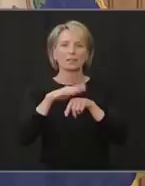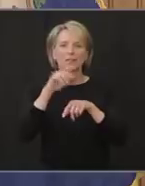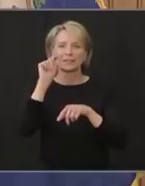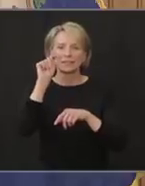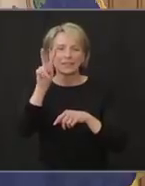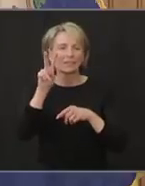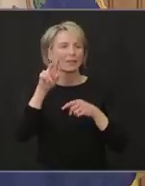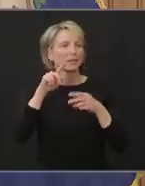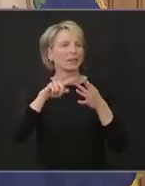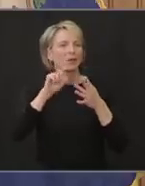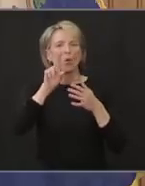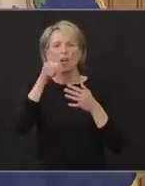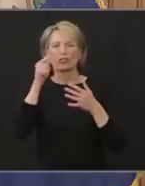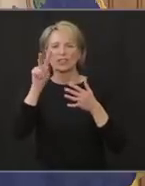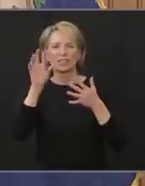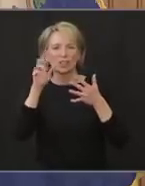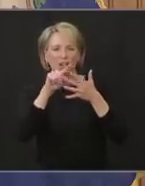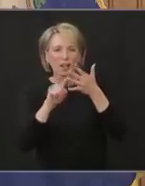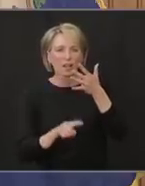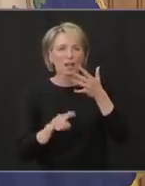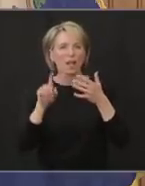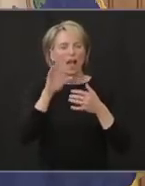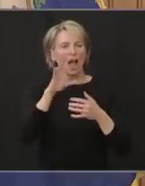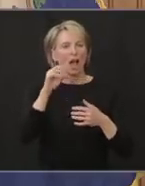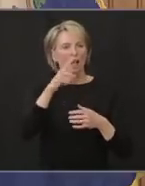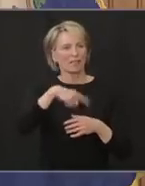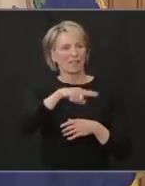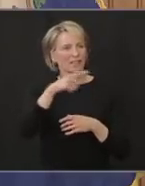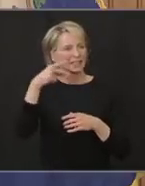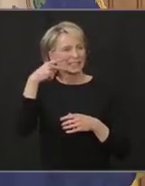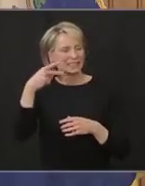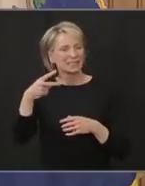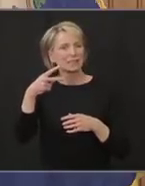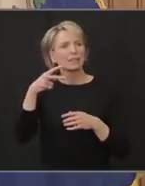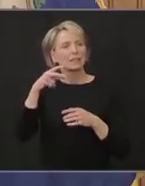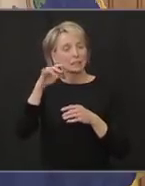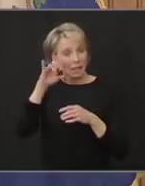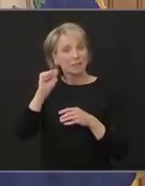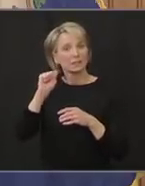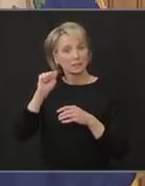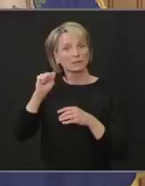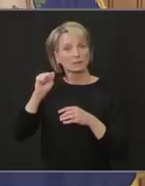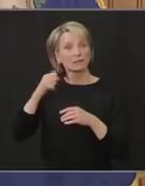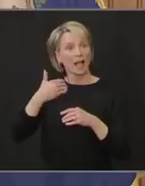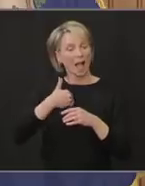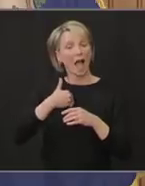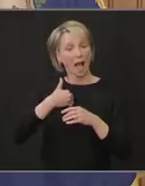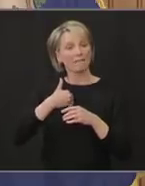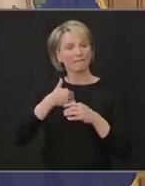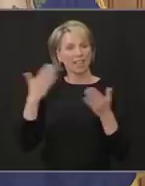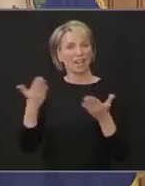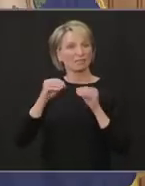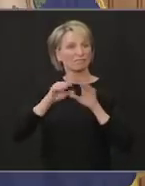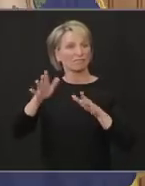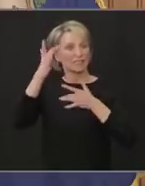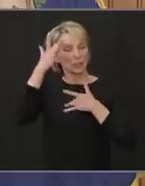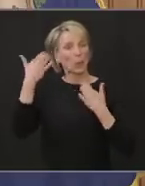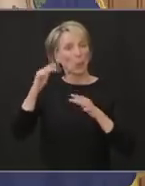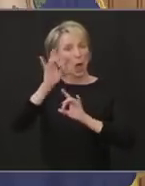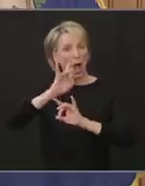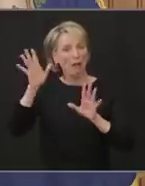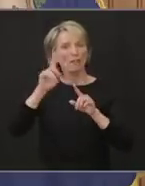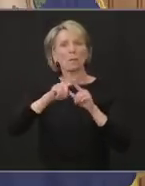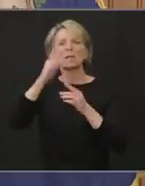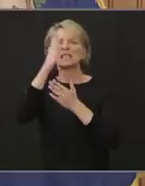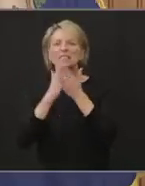and seeing the message that, yes, we have a crisis, but we're overreacting. We can go back to work